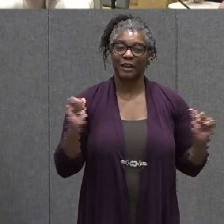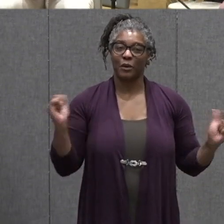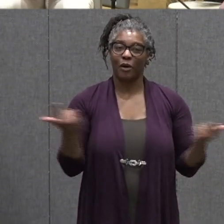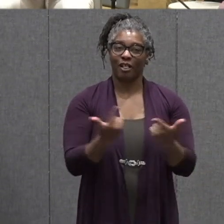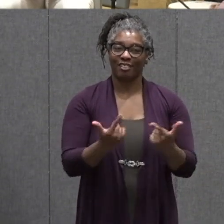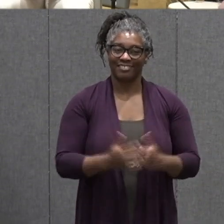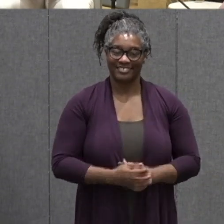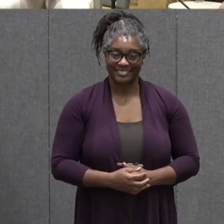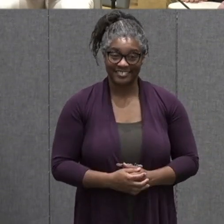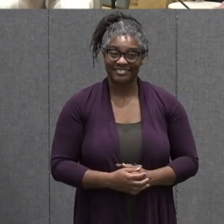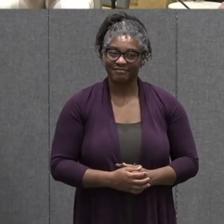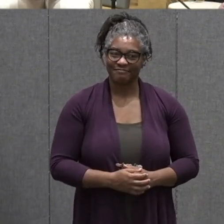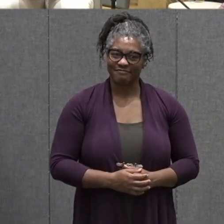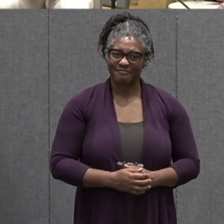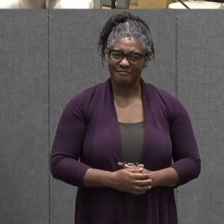That was awesome.